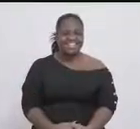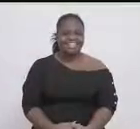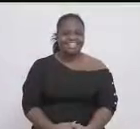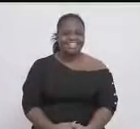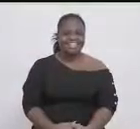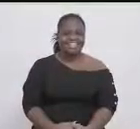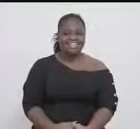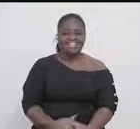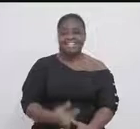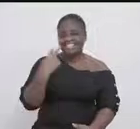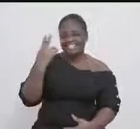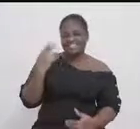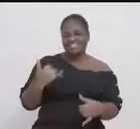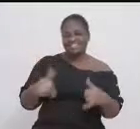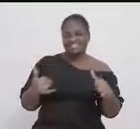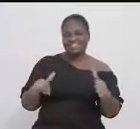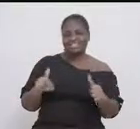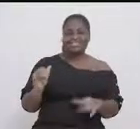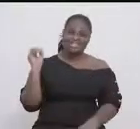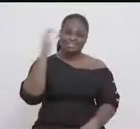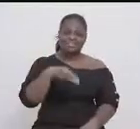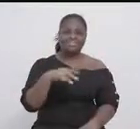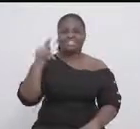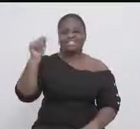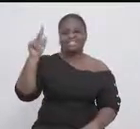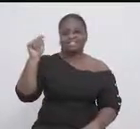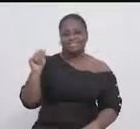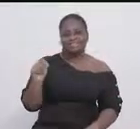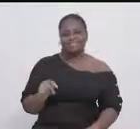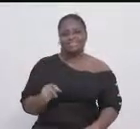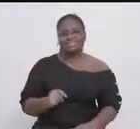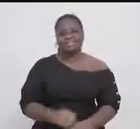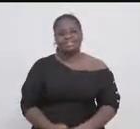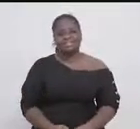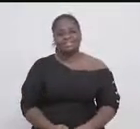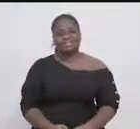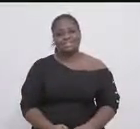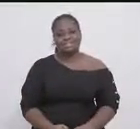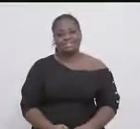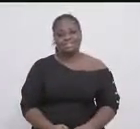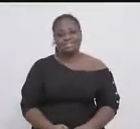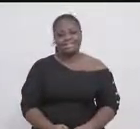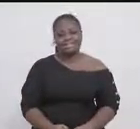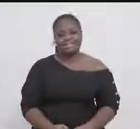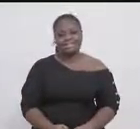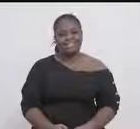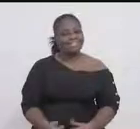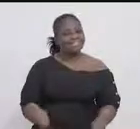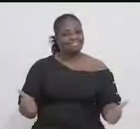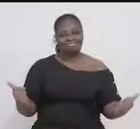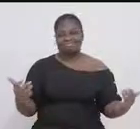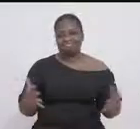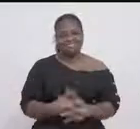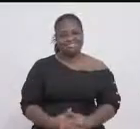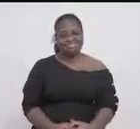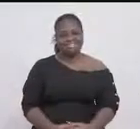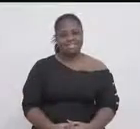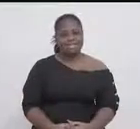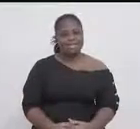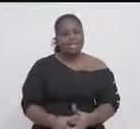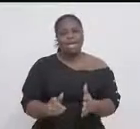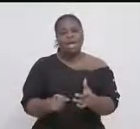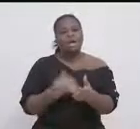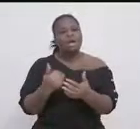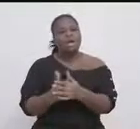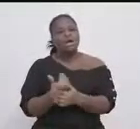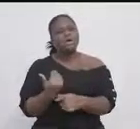You create a game and give to the TV stations to put on your TV set. I'm telling you. How long did you have to